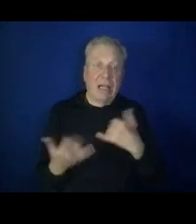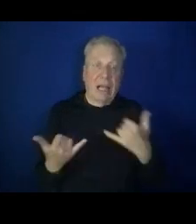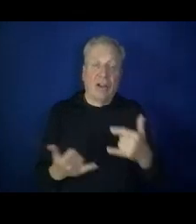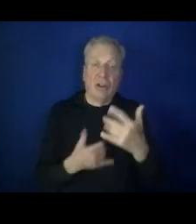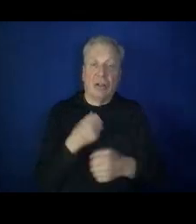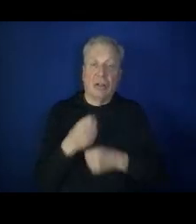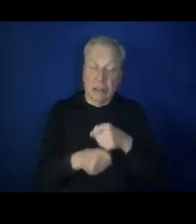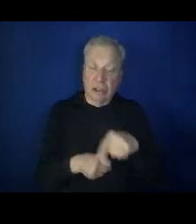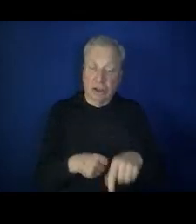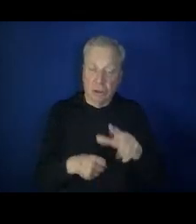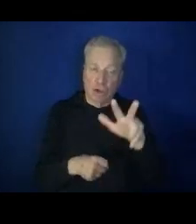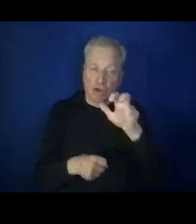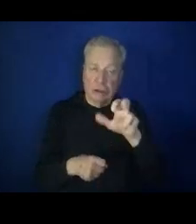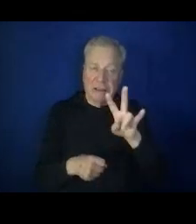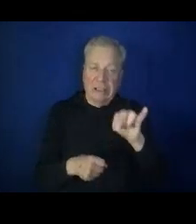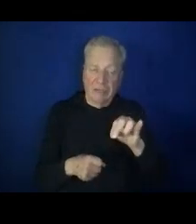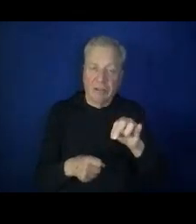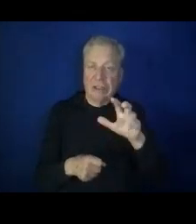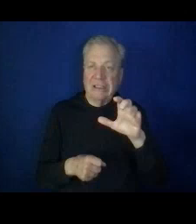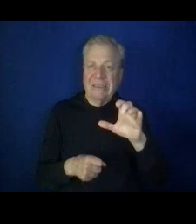CUAs so far, and we're still going.